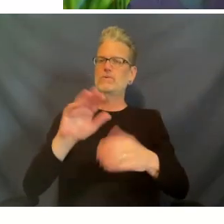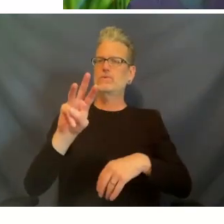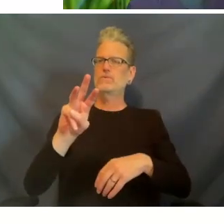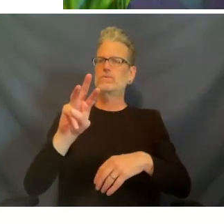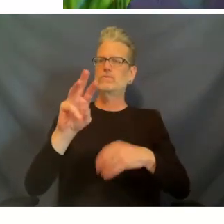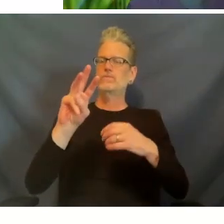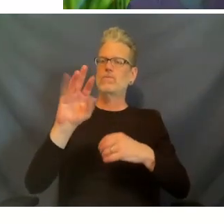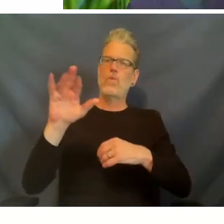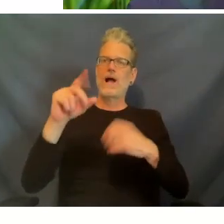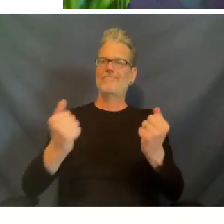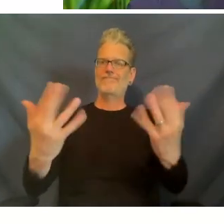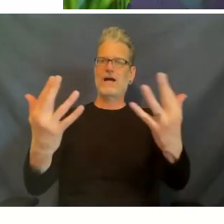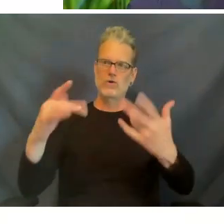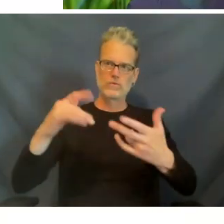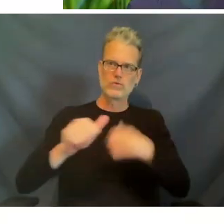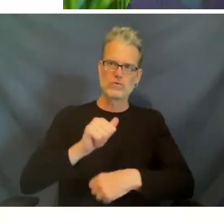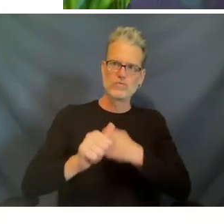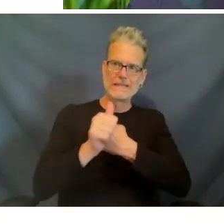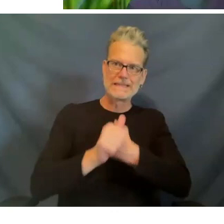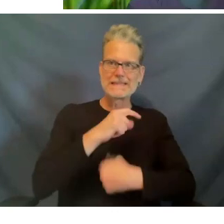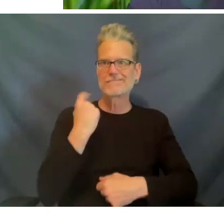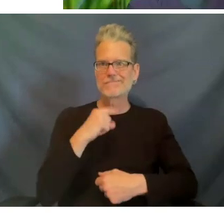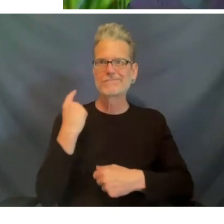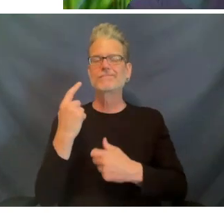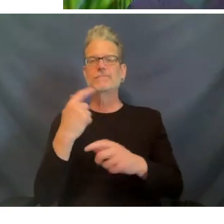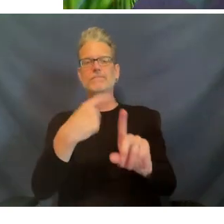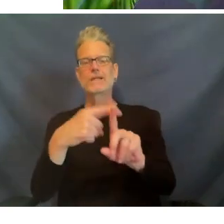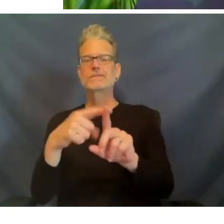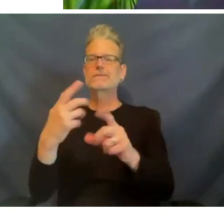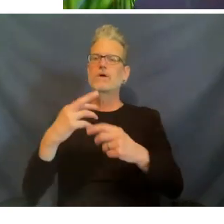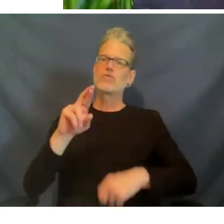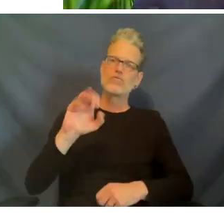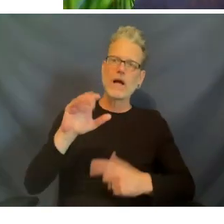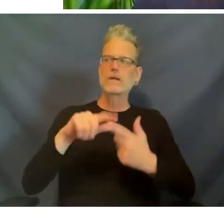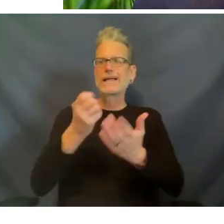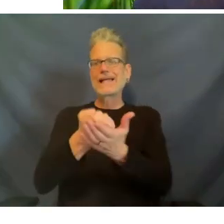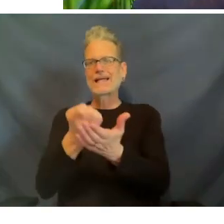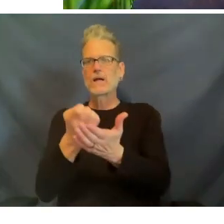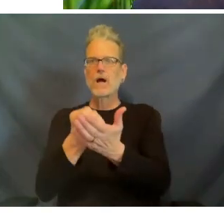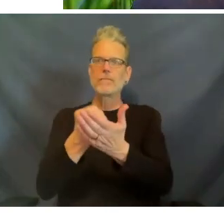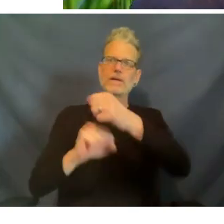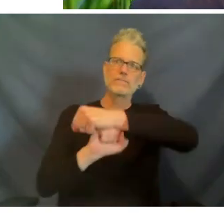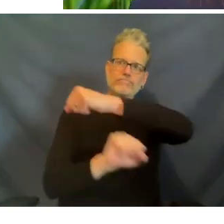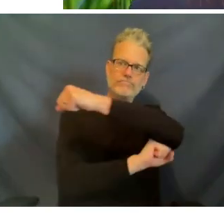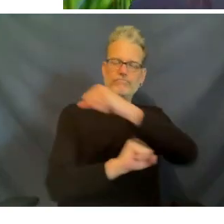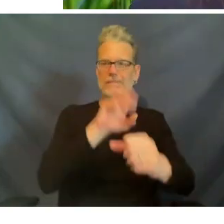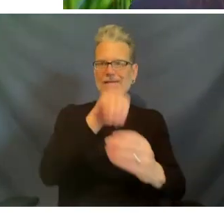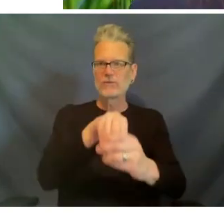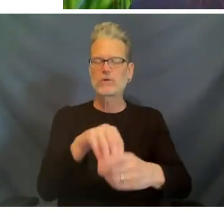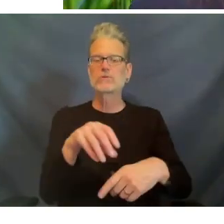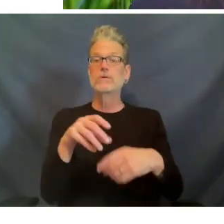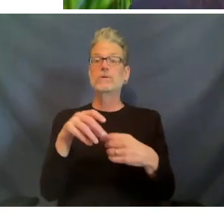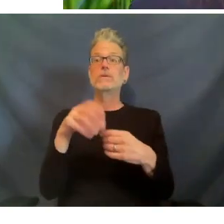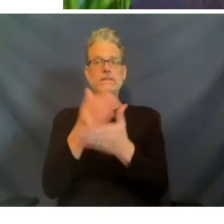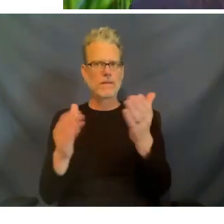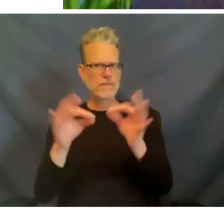healthy, productive forests, and improve environmental, recreation, and economic infrastructure. Some key points to note, and I'm just going to wrap